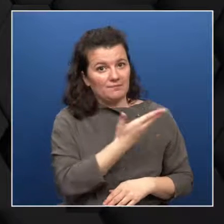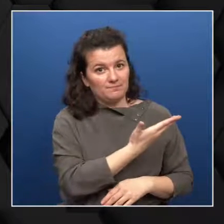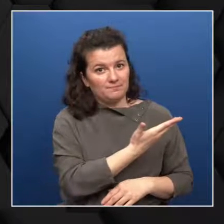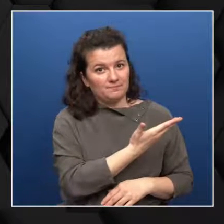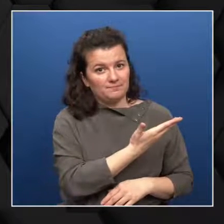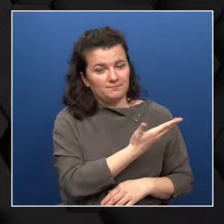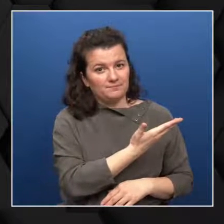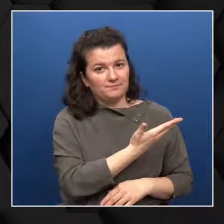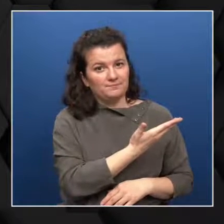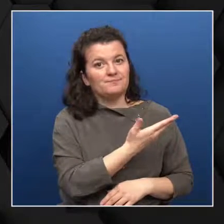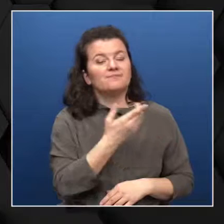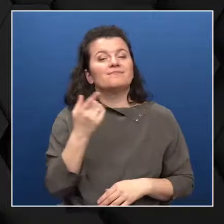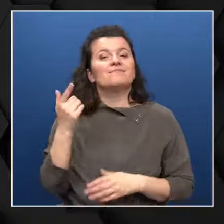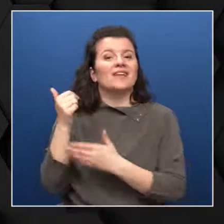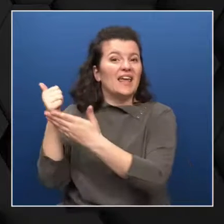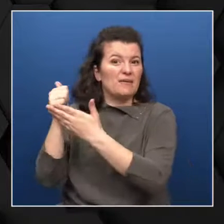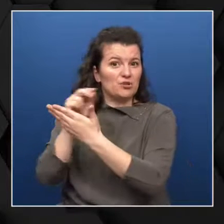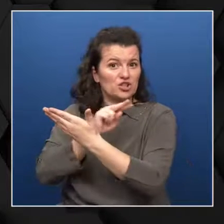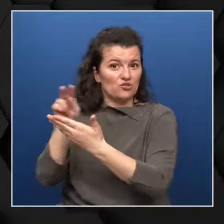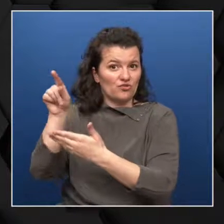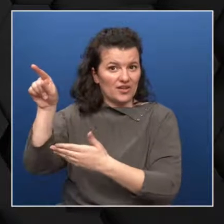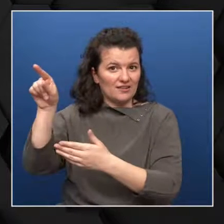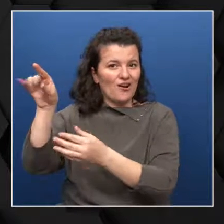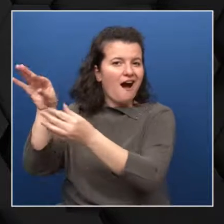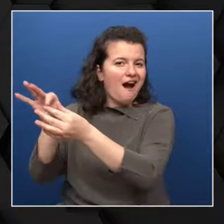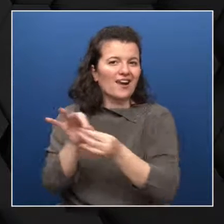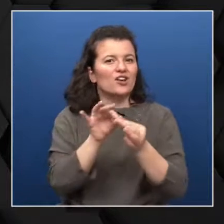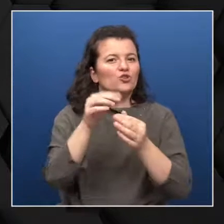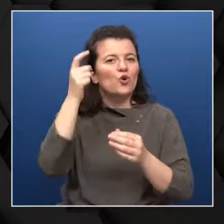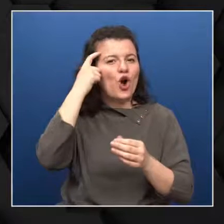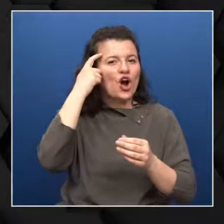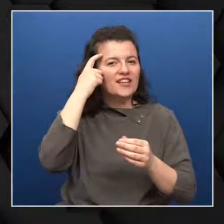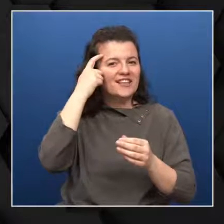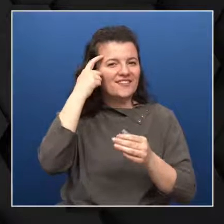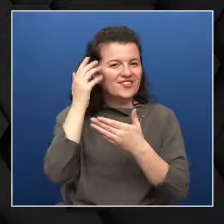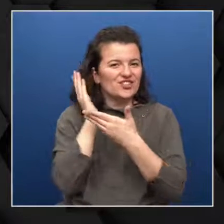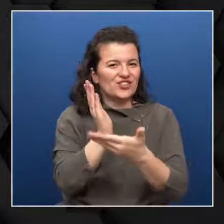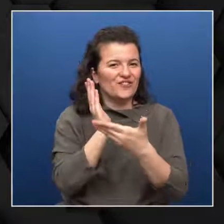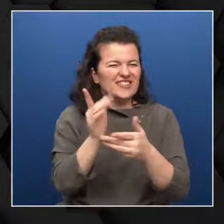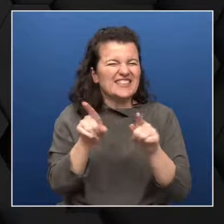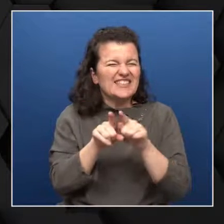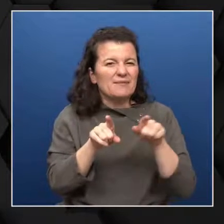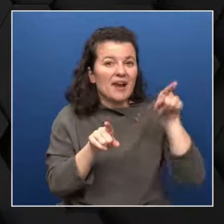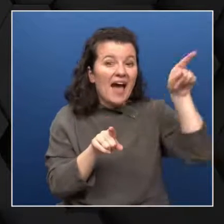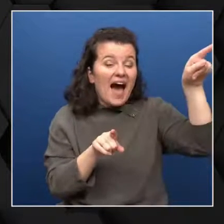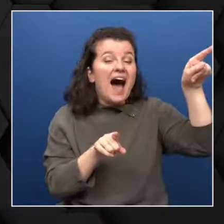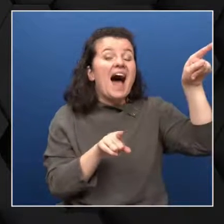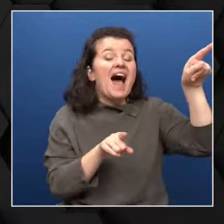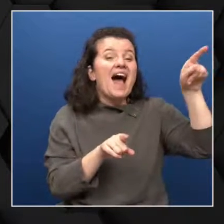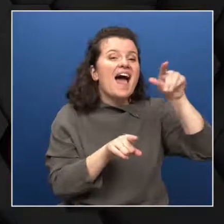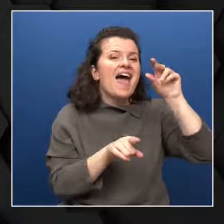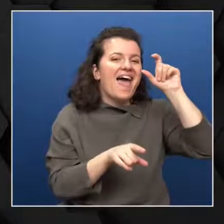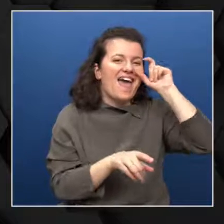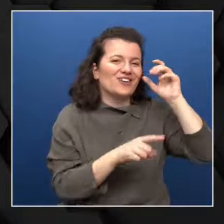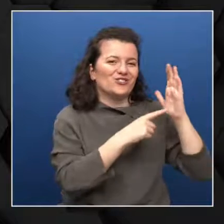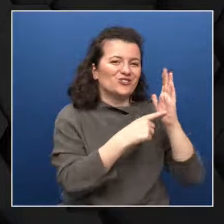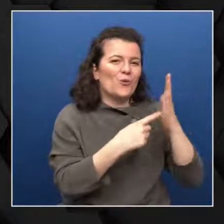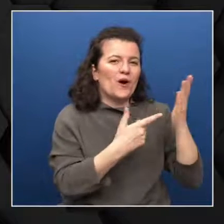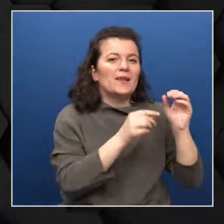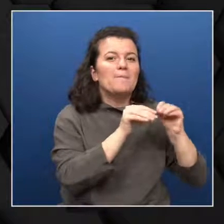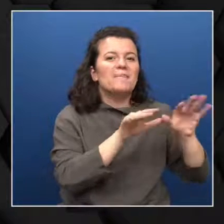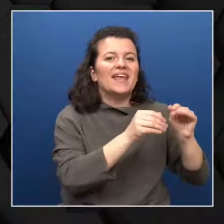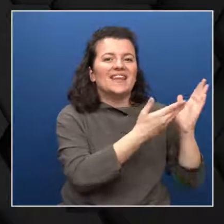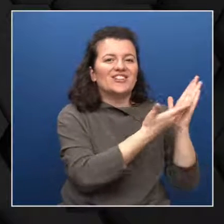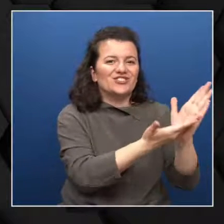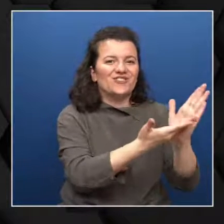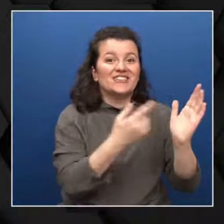will go to the cognitive services, similar to what Hank did with media services. And now you've got Immersive Reader. Now Immersive Reader is the